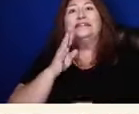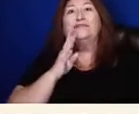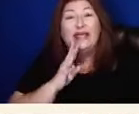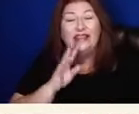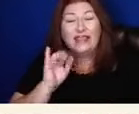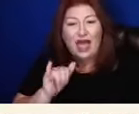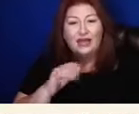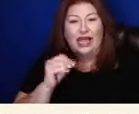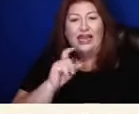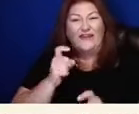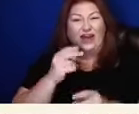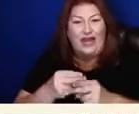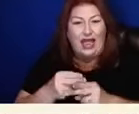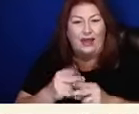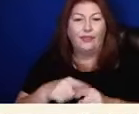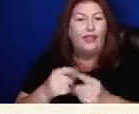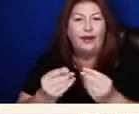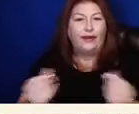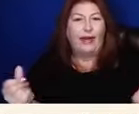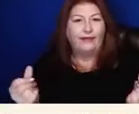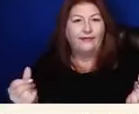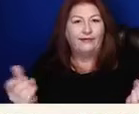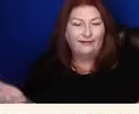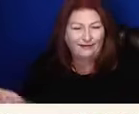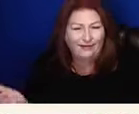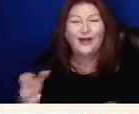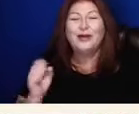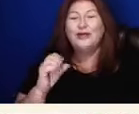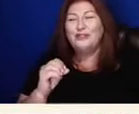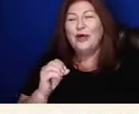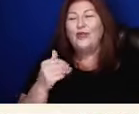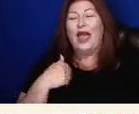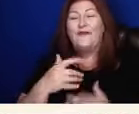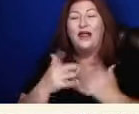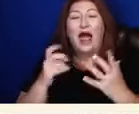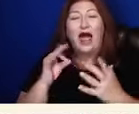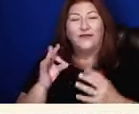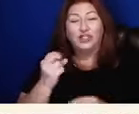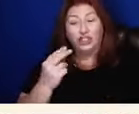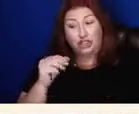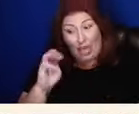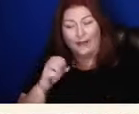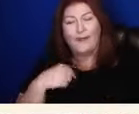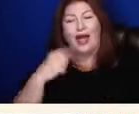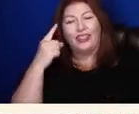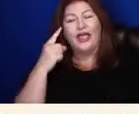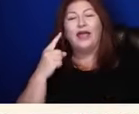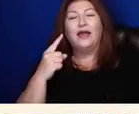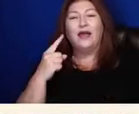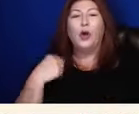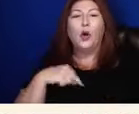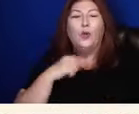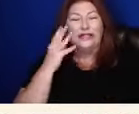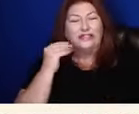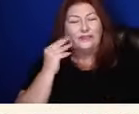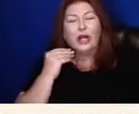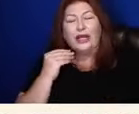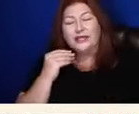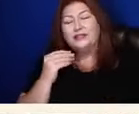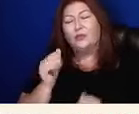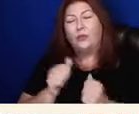it dies. Okay, so there's a lot of shame that I think a lot of us experience around, particularly, you know, I